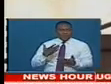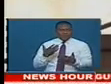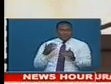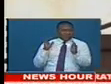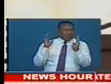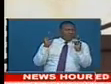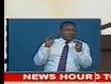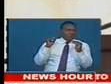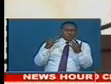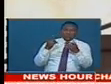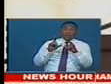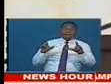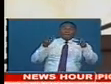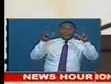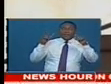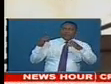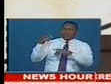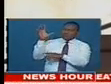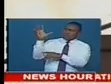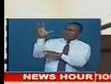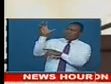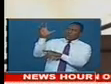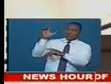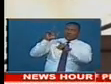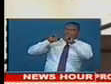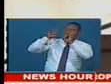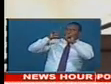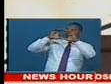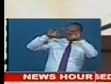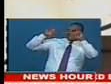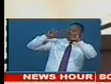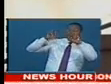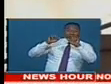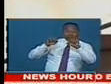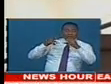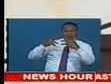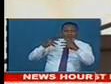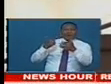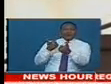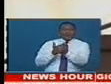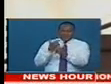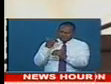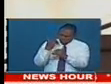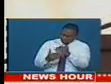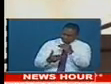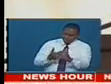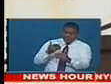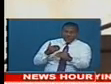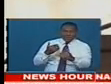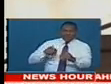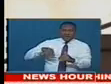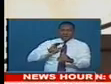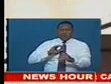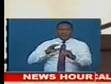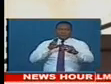with the launch of this satellite today, Ghana will take the necessary steps to move Ghana Space Science and